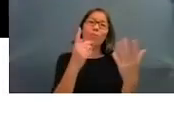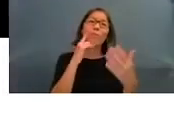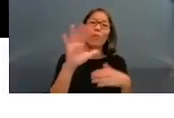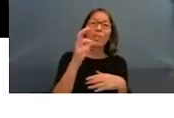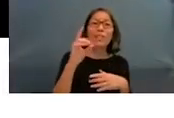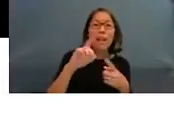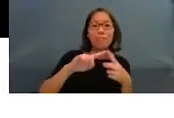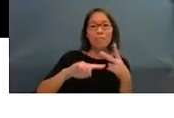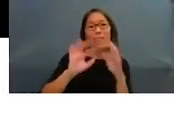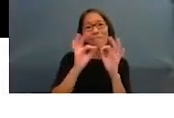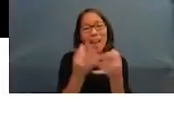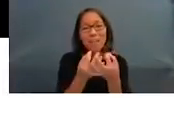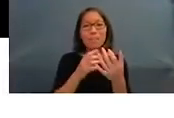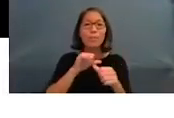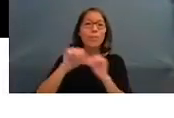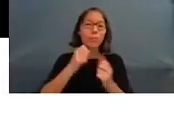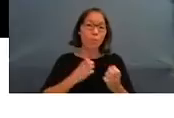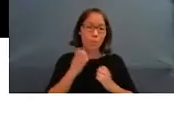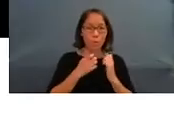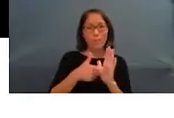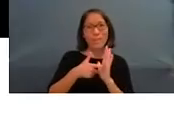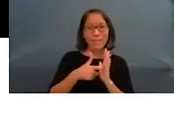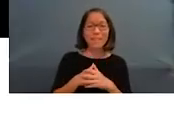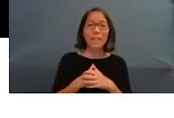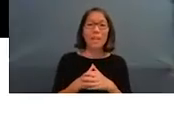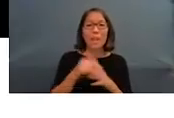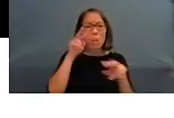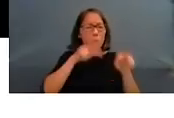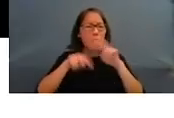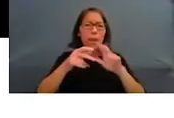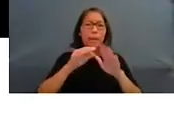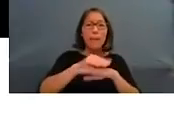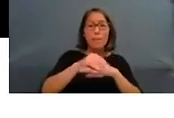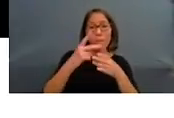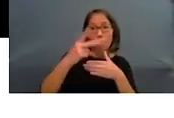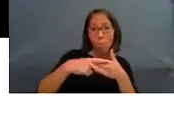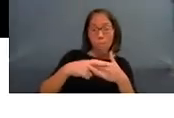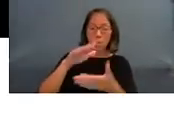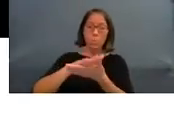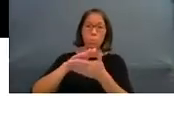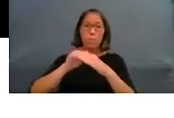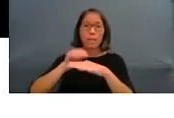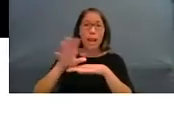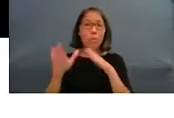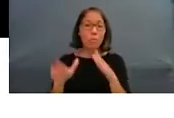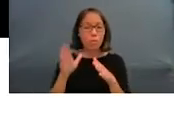family's social and emotional needs. Looking at our counseling program, school counselors will act in a way that is very